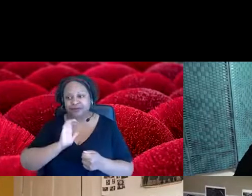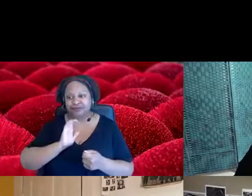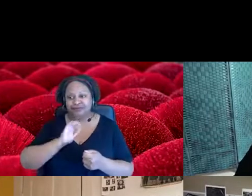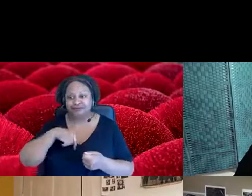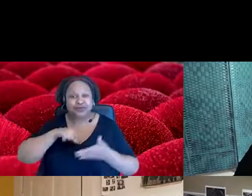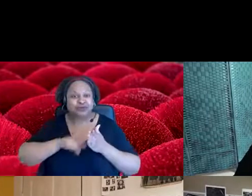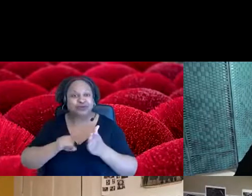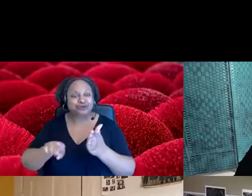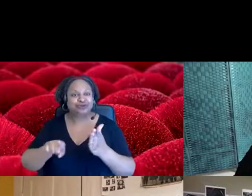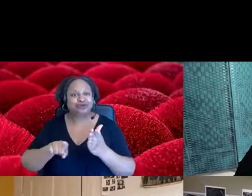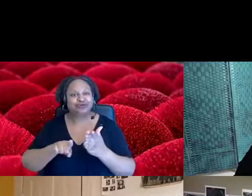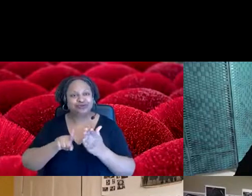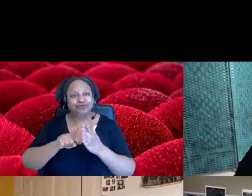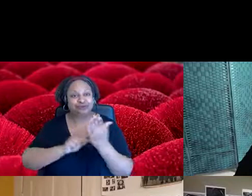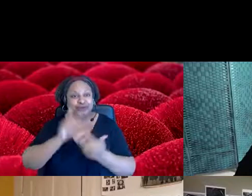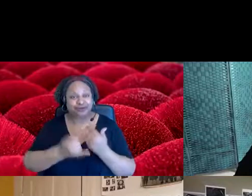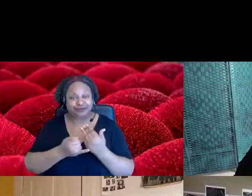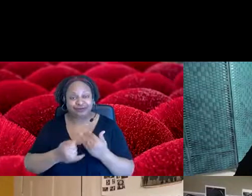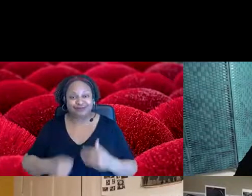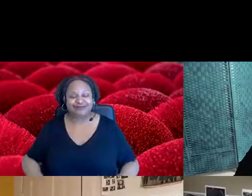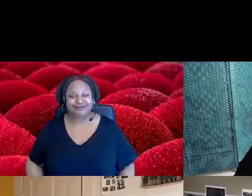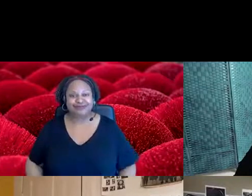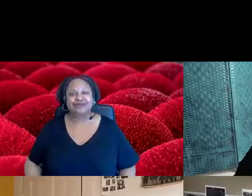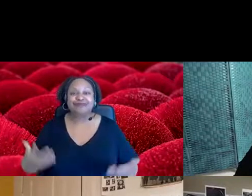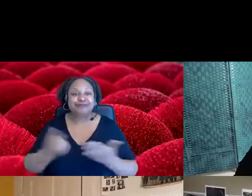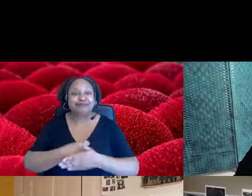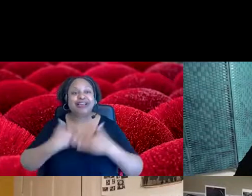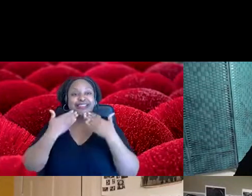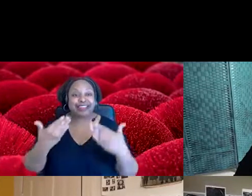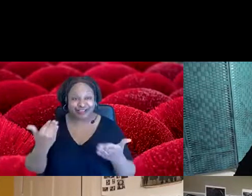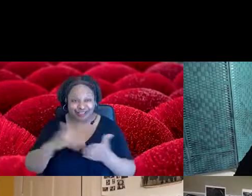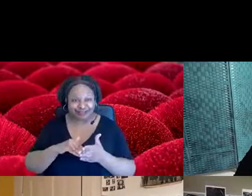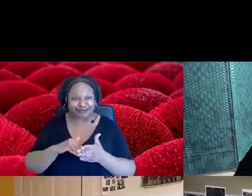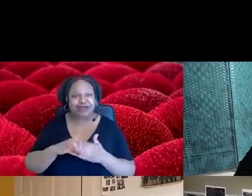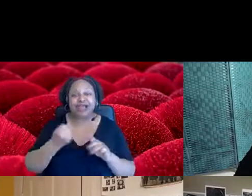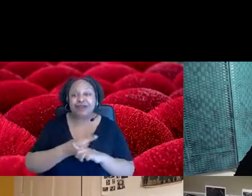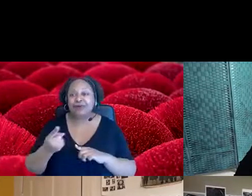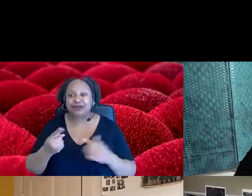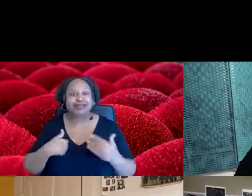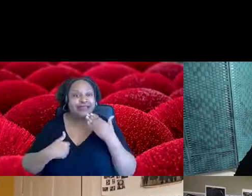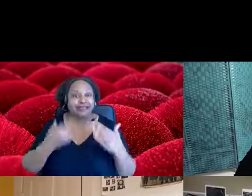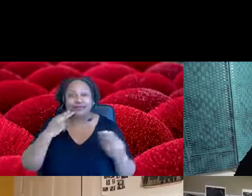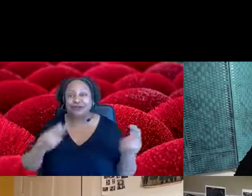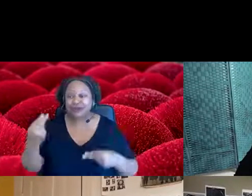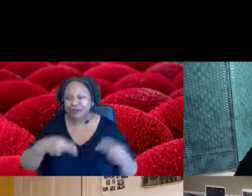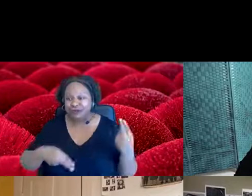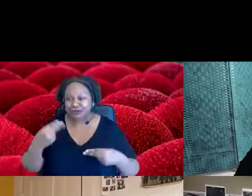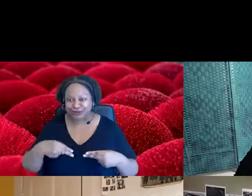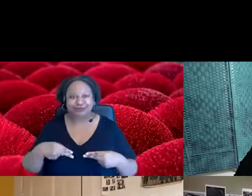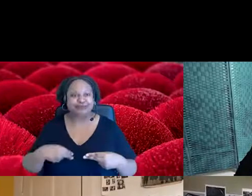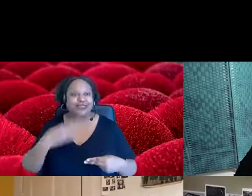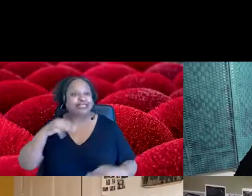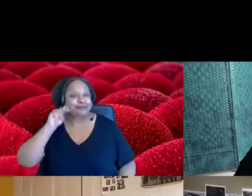research initiative. Well, I'll just say thank you again, everyone. Thank you for joining us. Thank